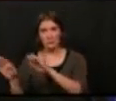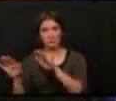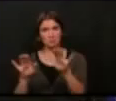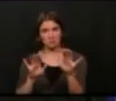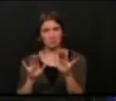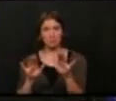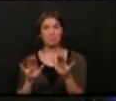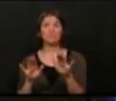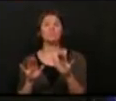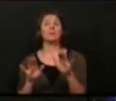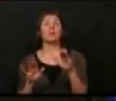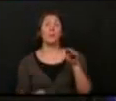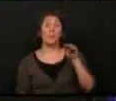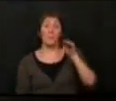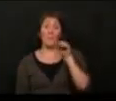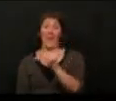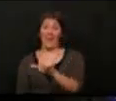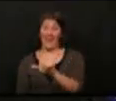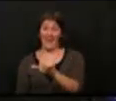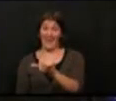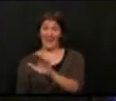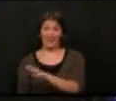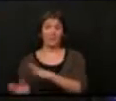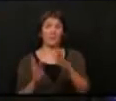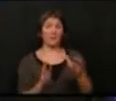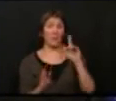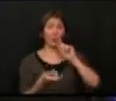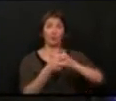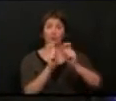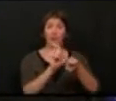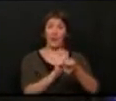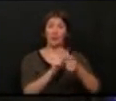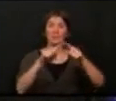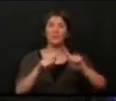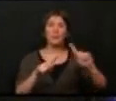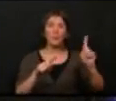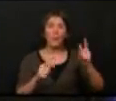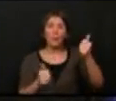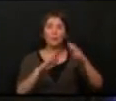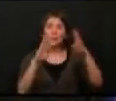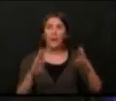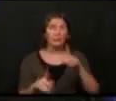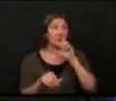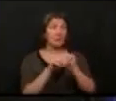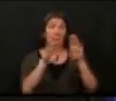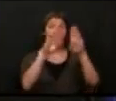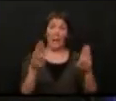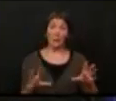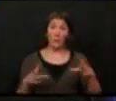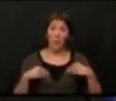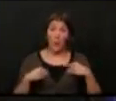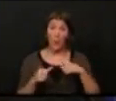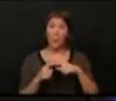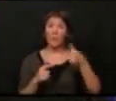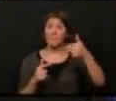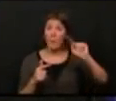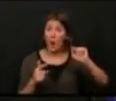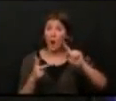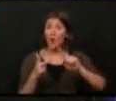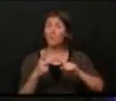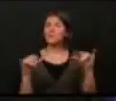variable rate pricing for solid waste is going to be different for different households. And the reason for that